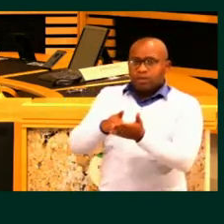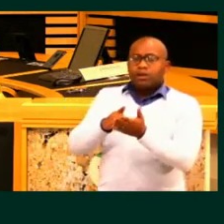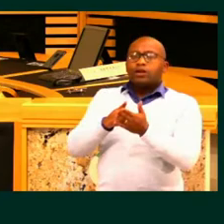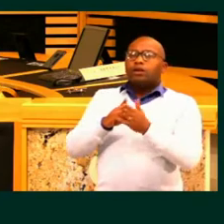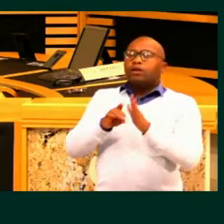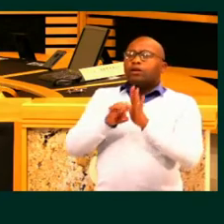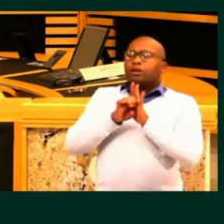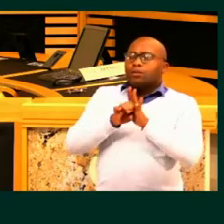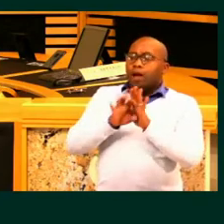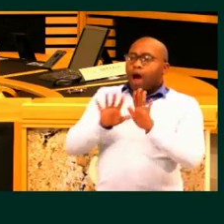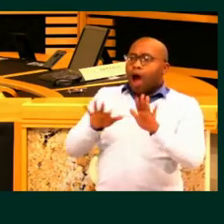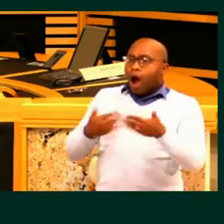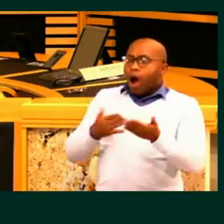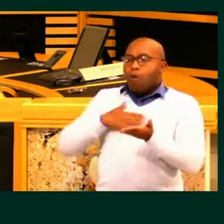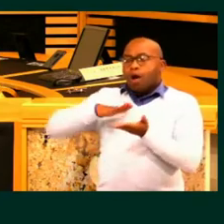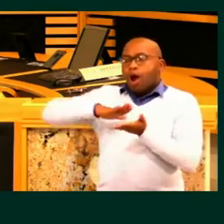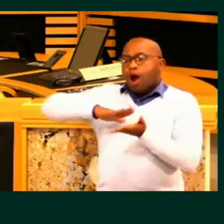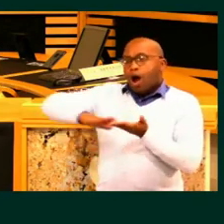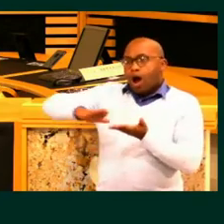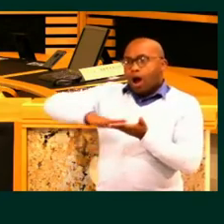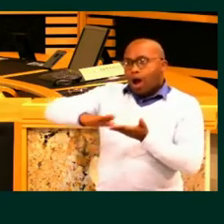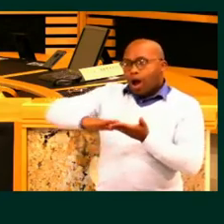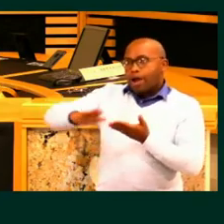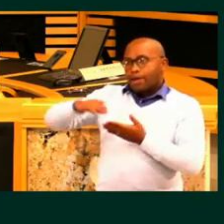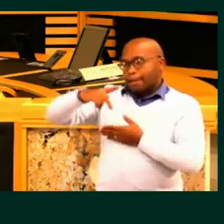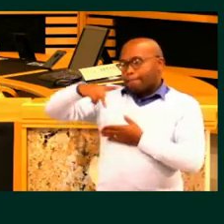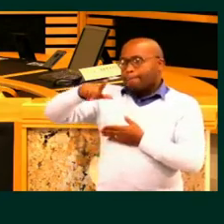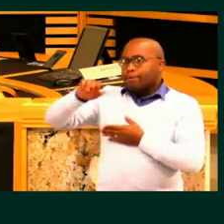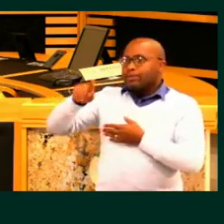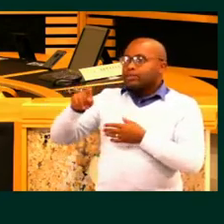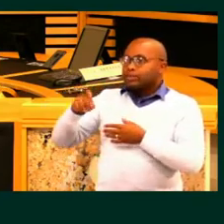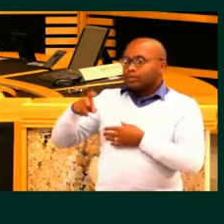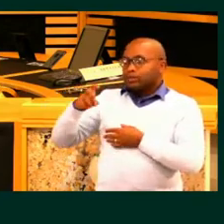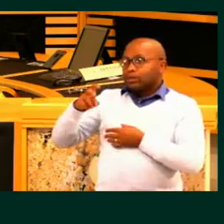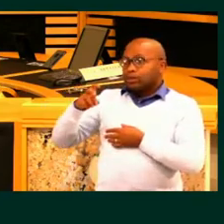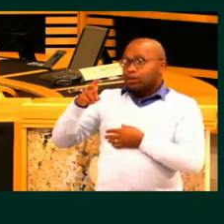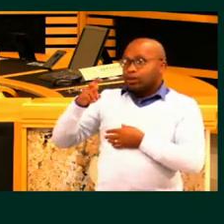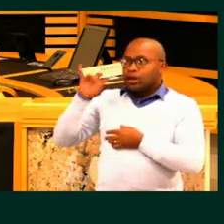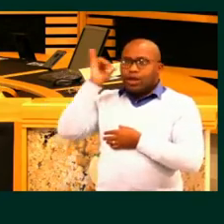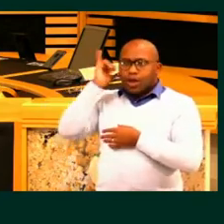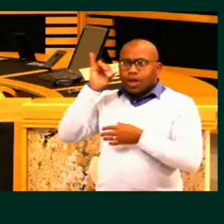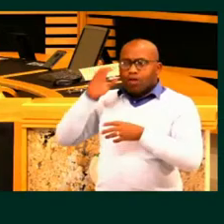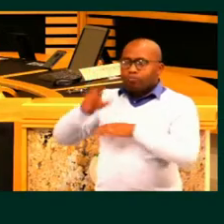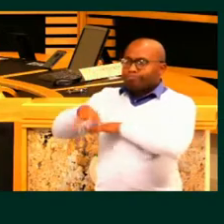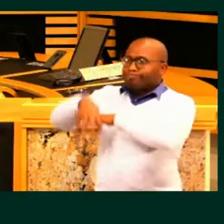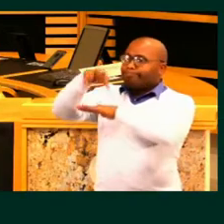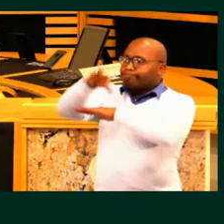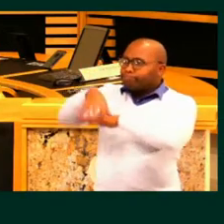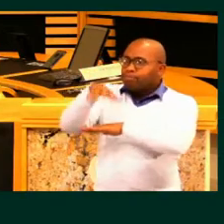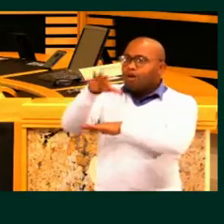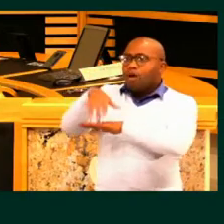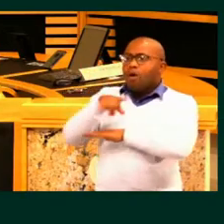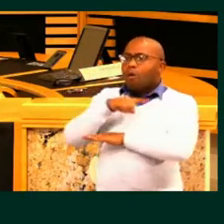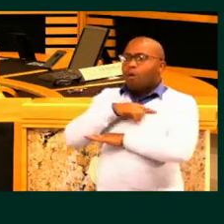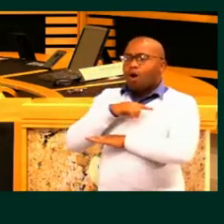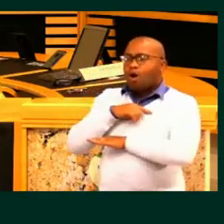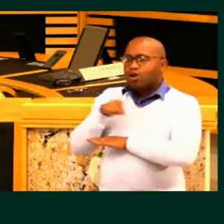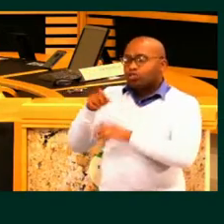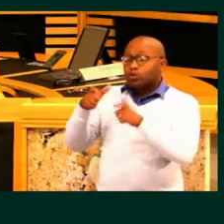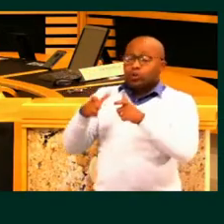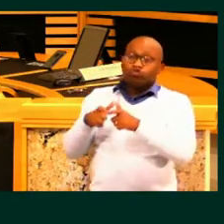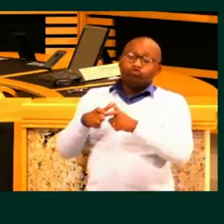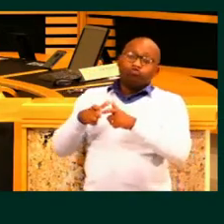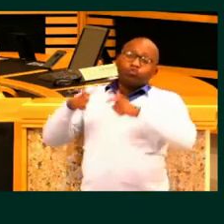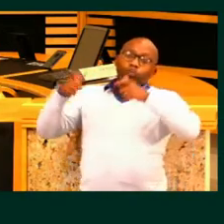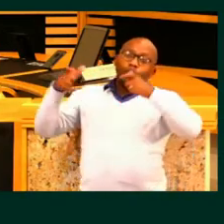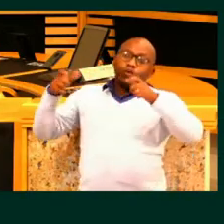plant so that we allocate it to relevant municipalities that are strategic so that this huge task of dealing